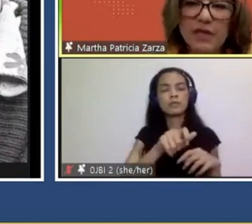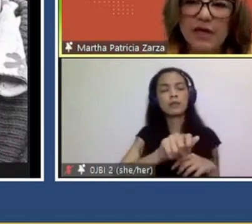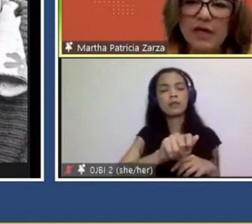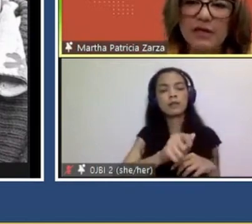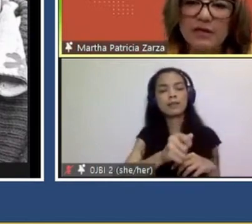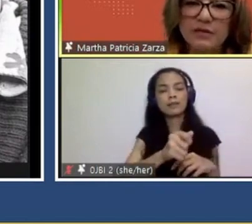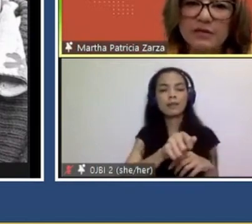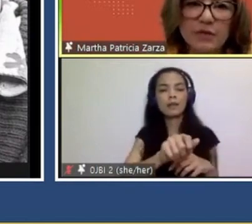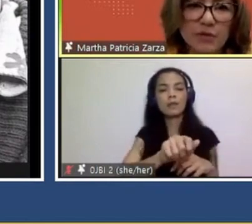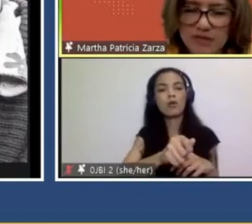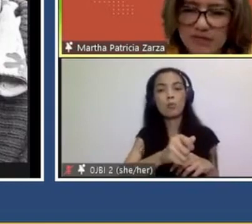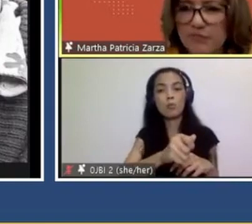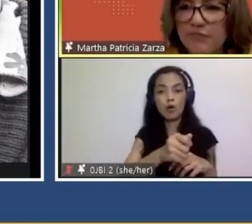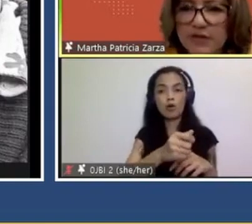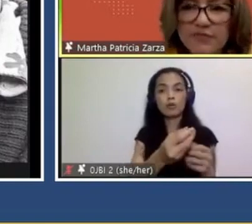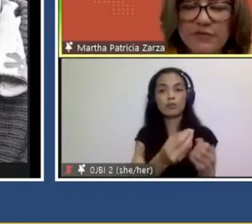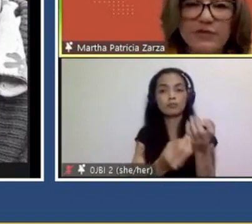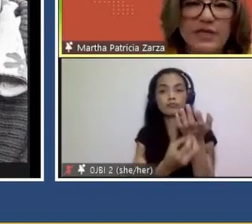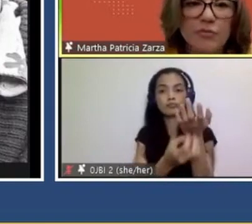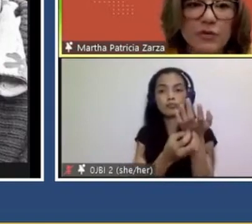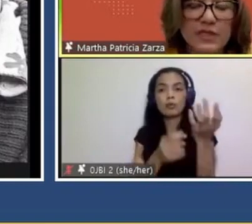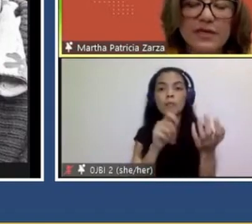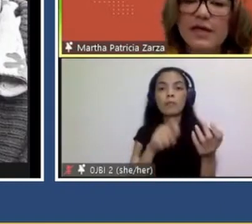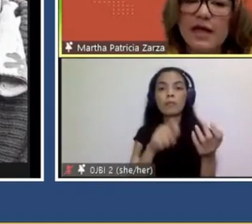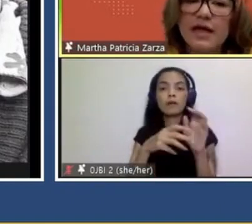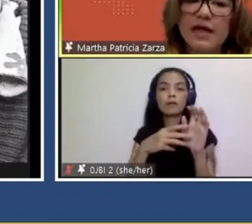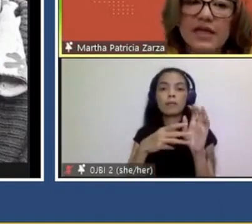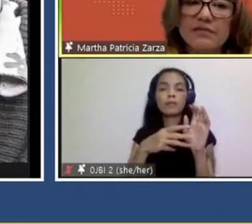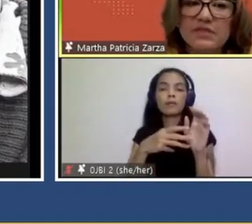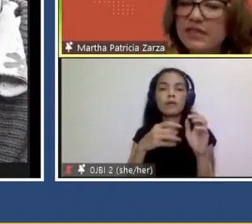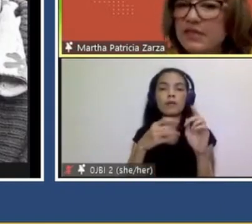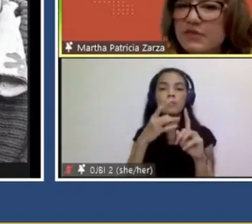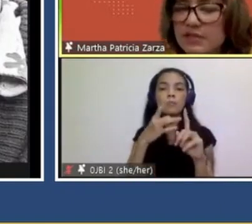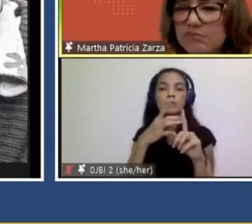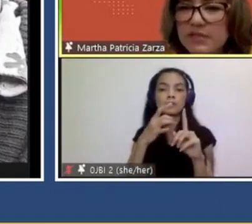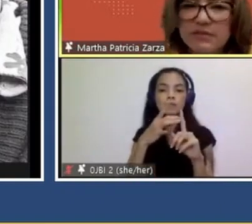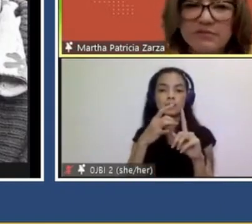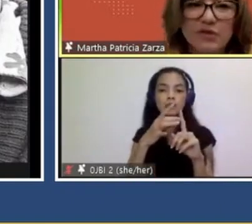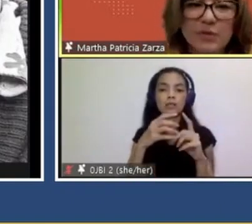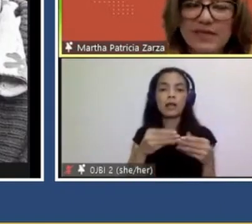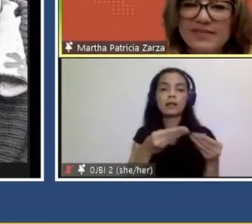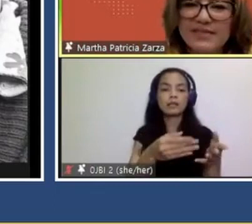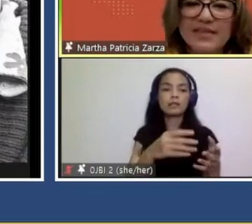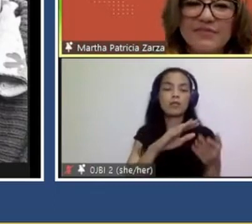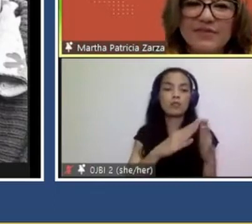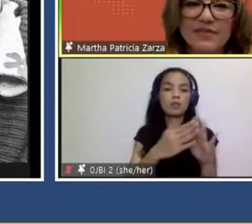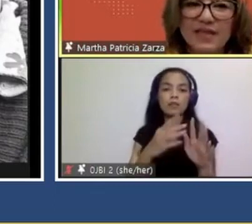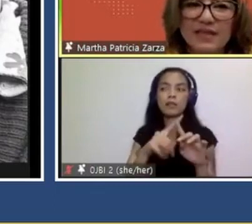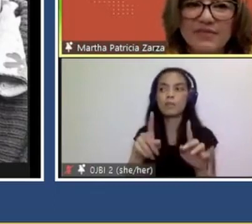stoves. They were given for free for the community, and they didn't use it. In some cases,